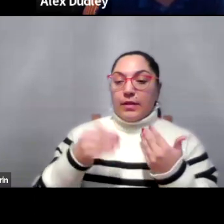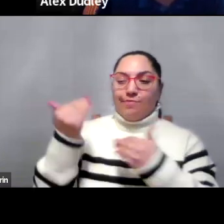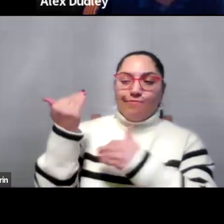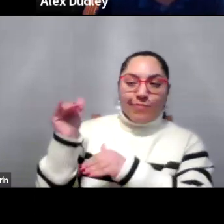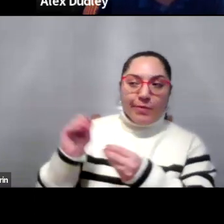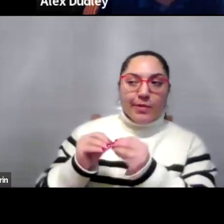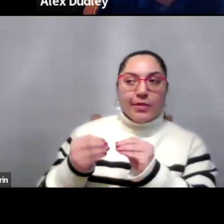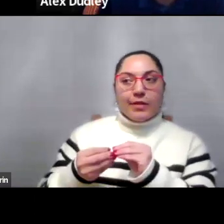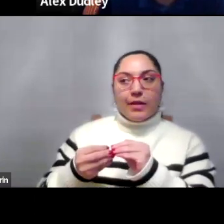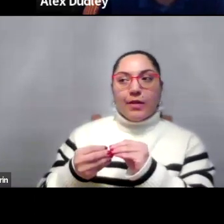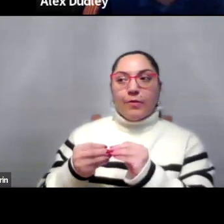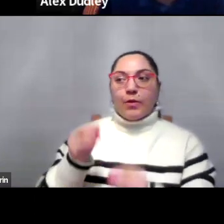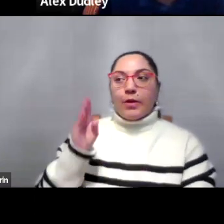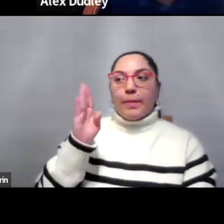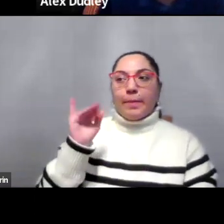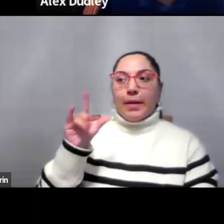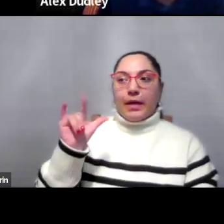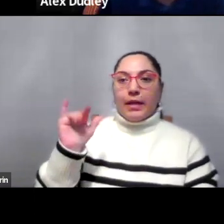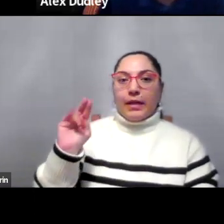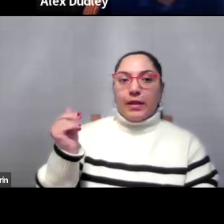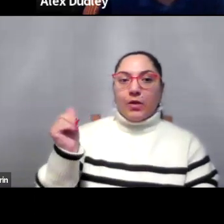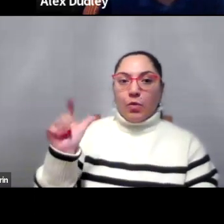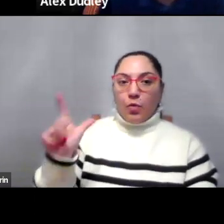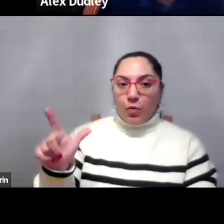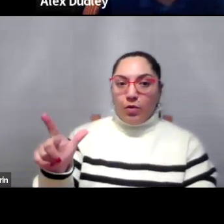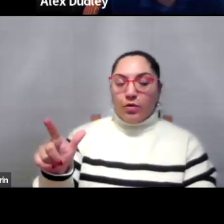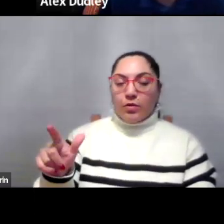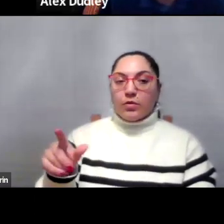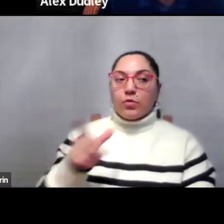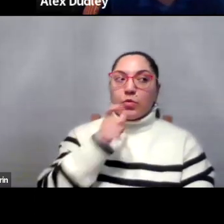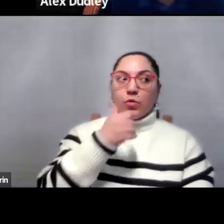number of bilingual prescribers and